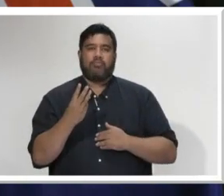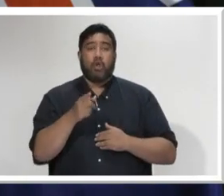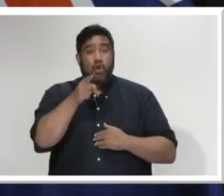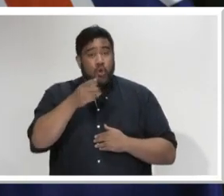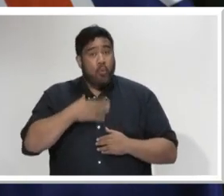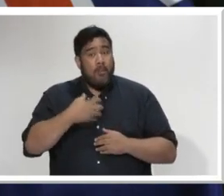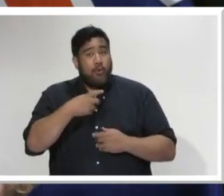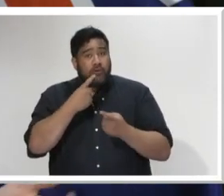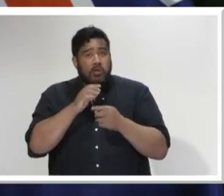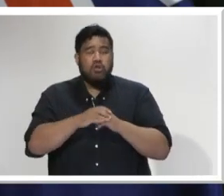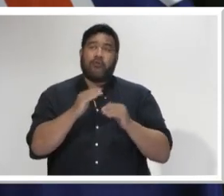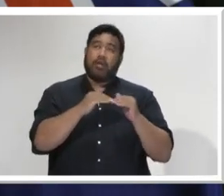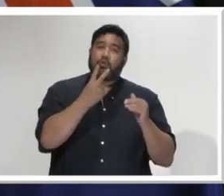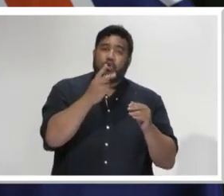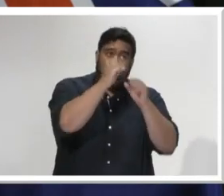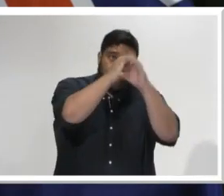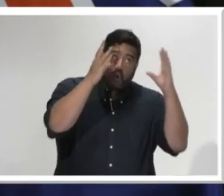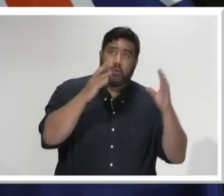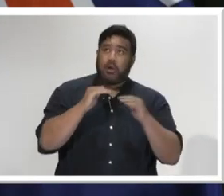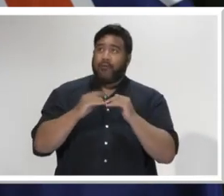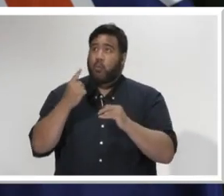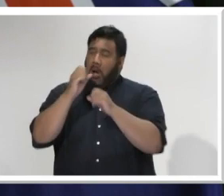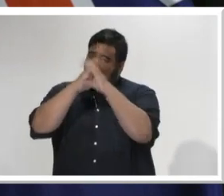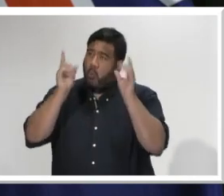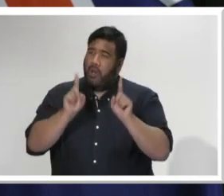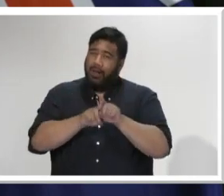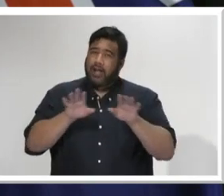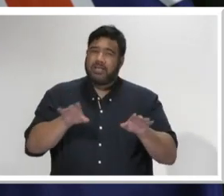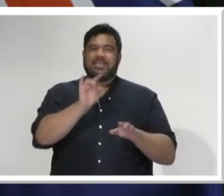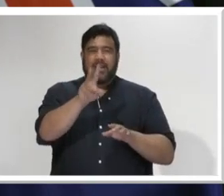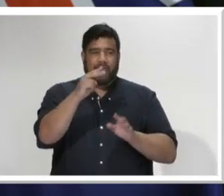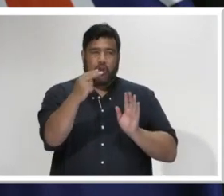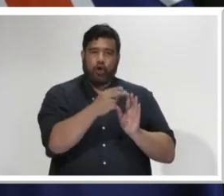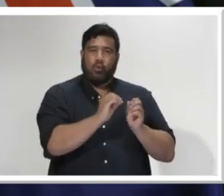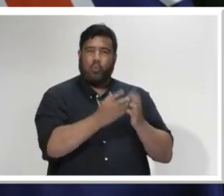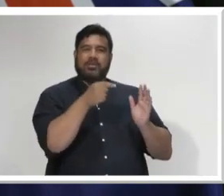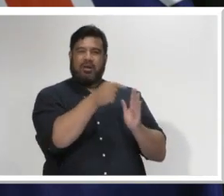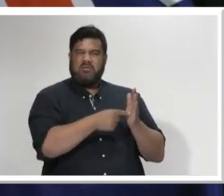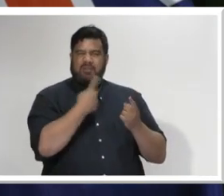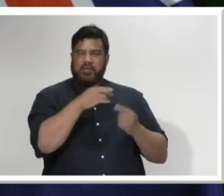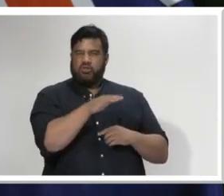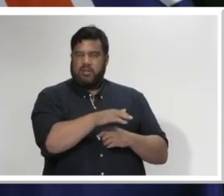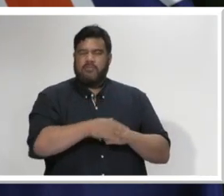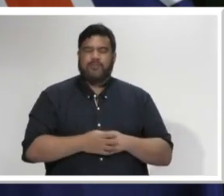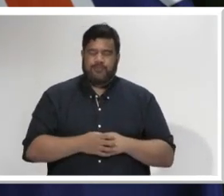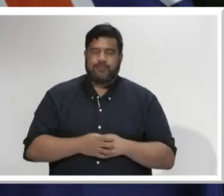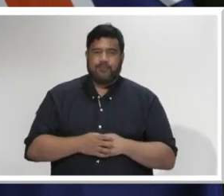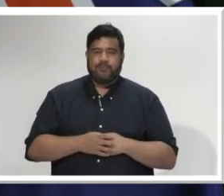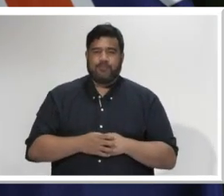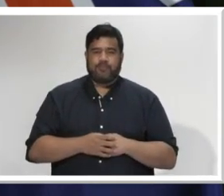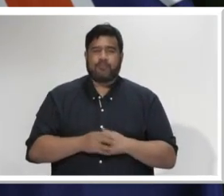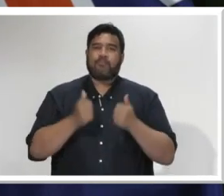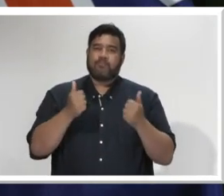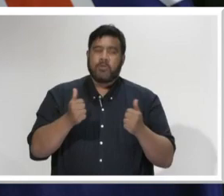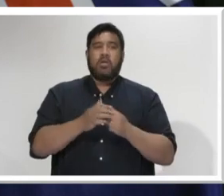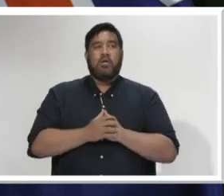on levels 2 and levels 1. The first thing I want to really emphasize, and I cannot emphasize this